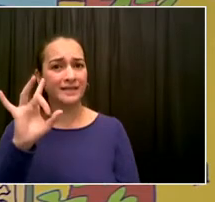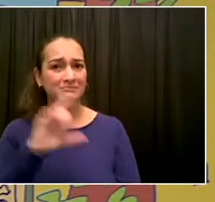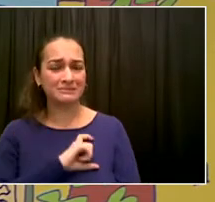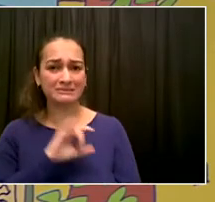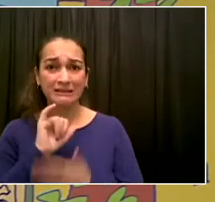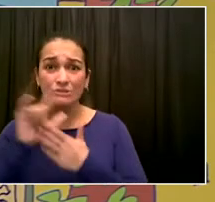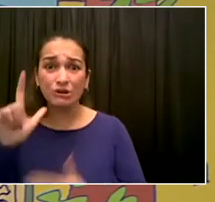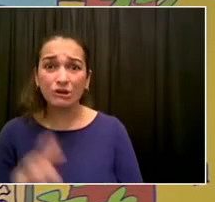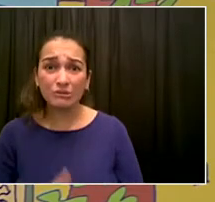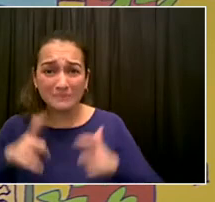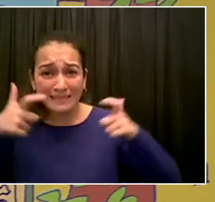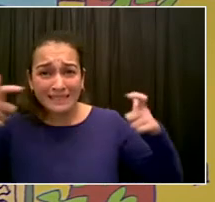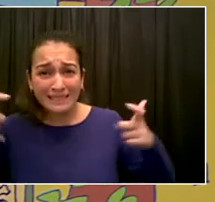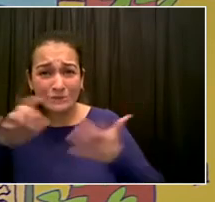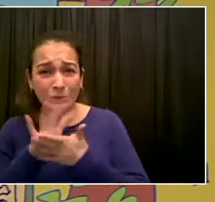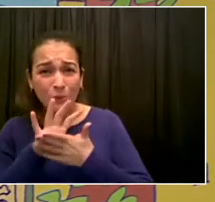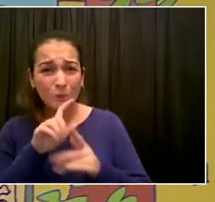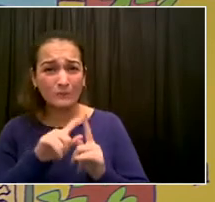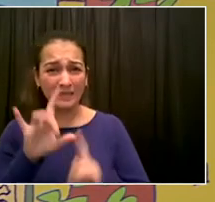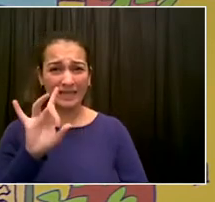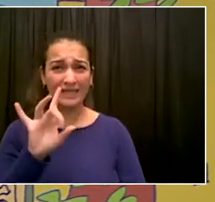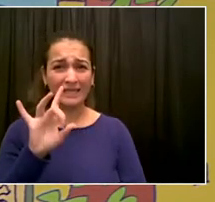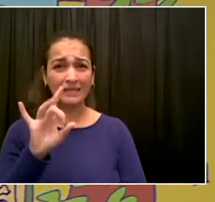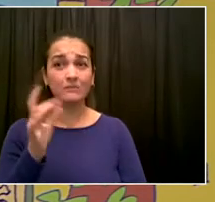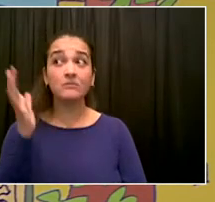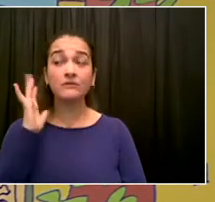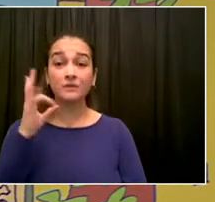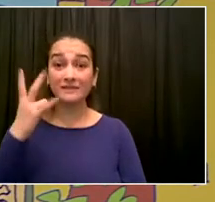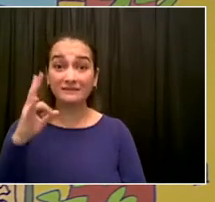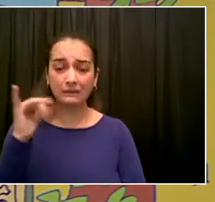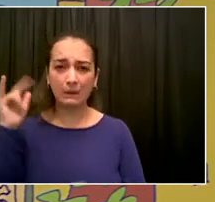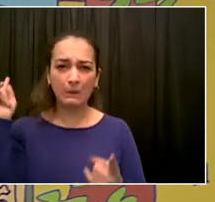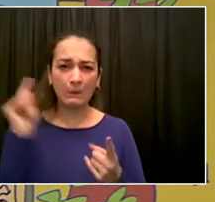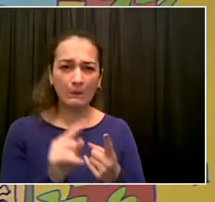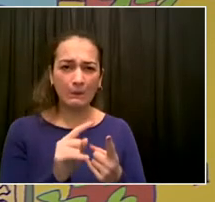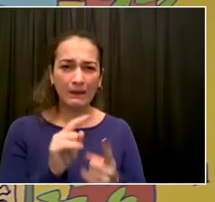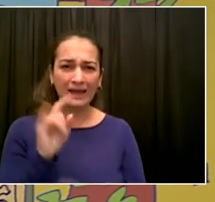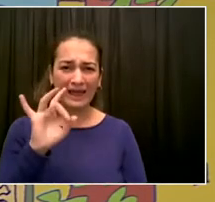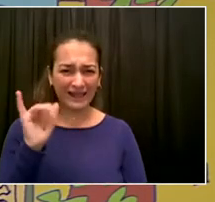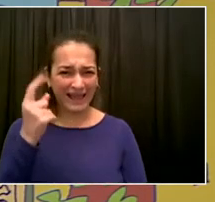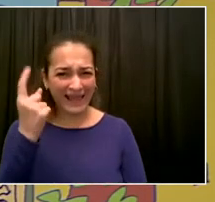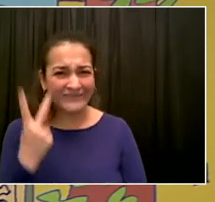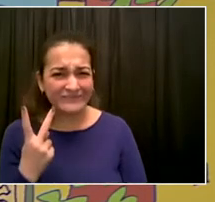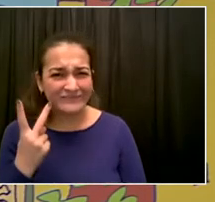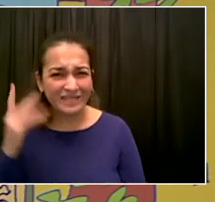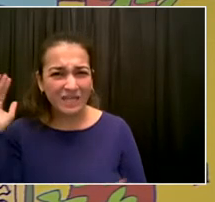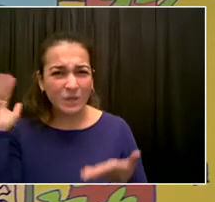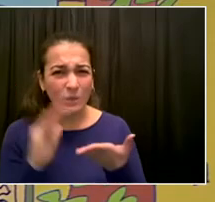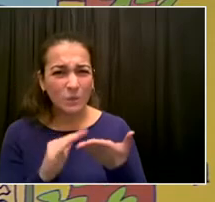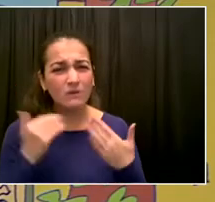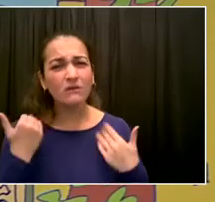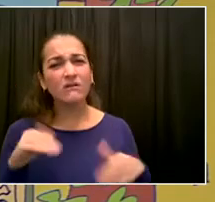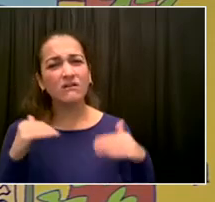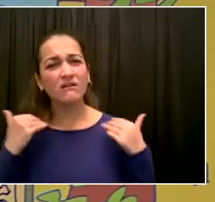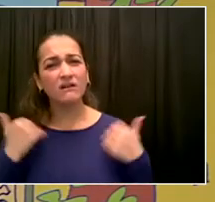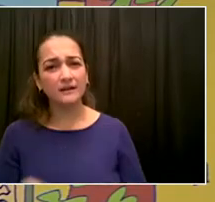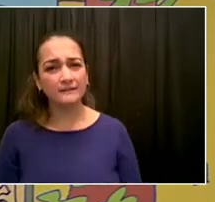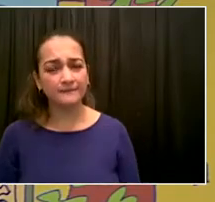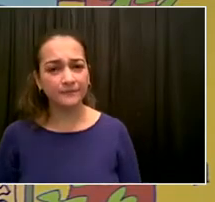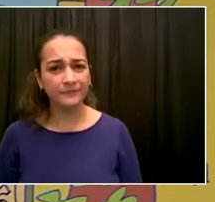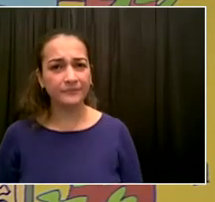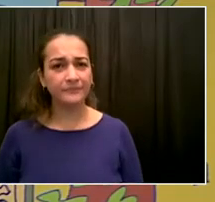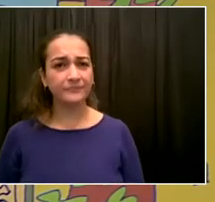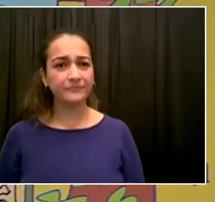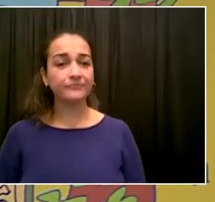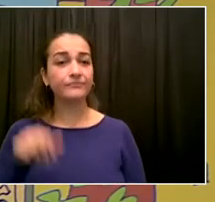were 7 agents on duty, but before attrition and the vaccine mandate, there were 19. Do you think that you really need to have more